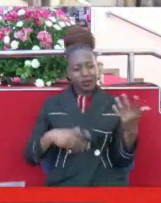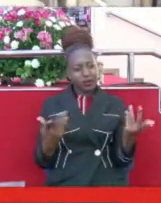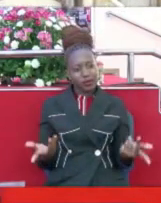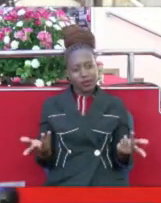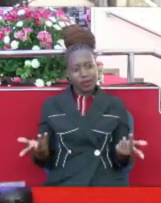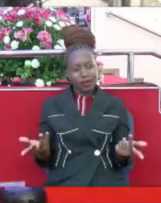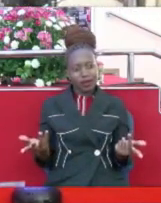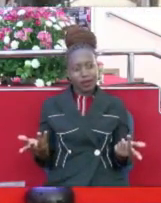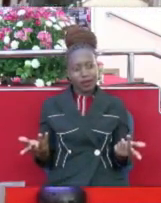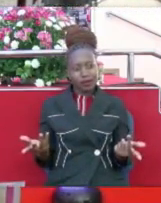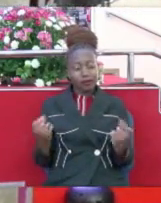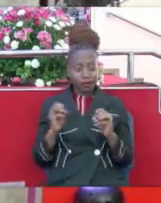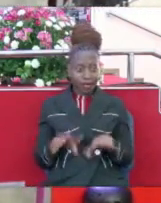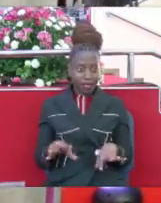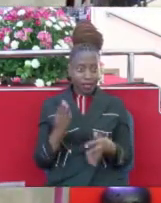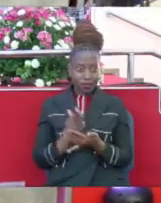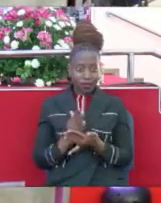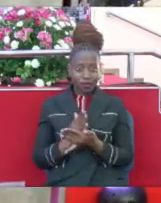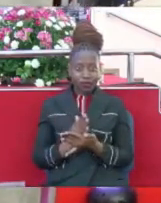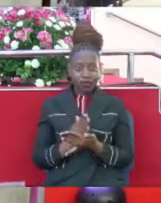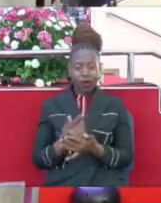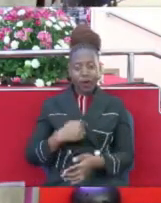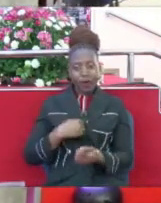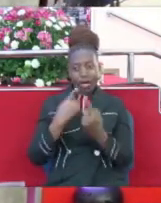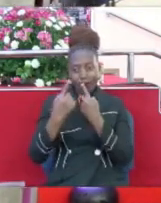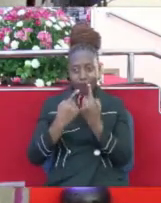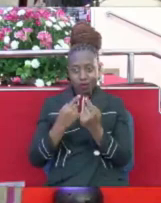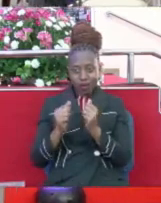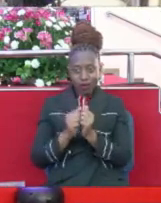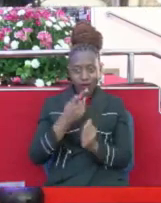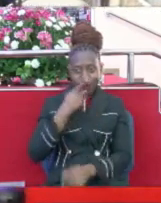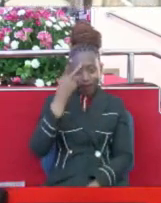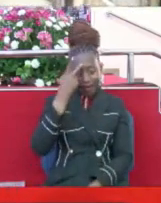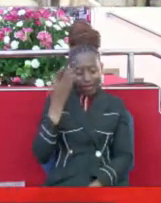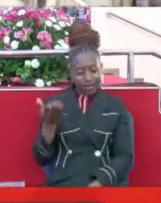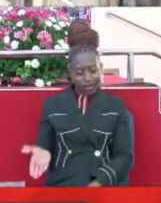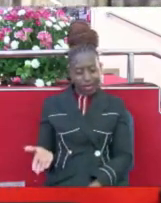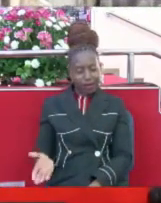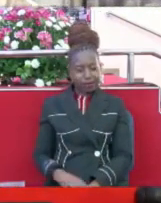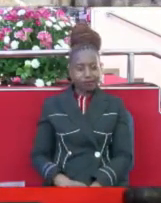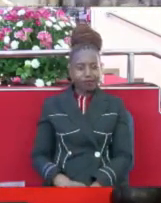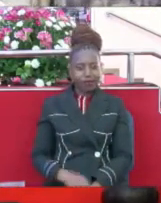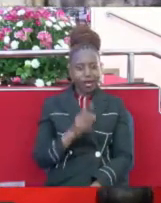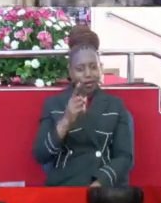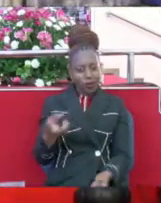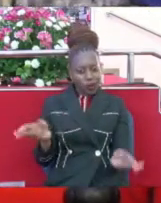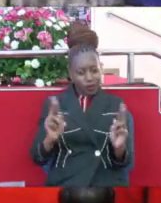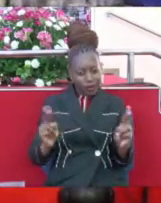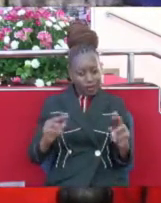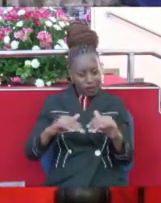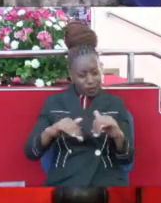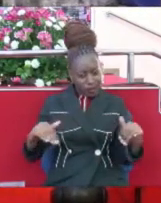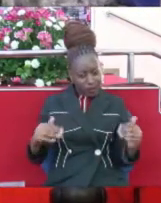wako wanaendelea kuagamia? I'm talking to a parent here today. Namnenea mzazi hapa leo. Will you be willing to be separated? Je,